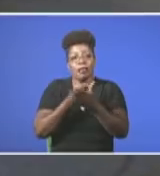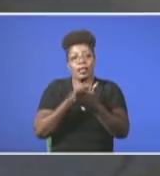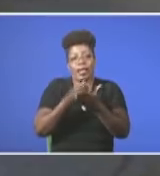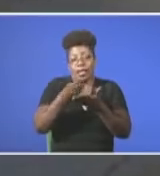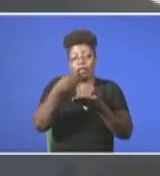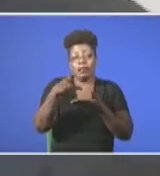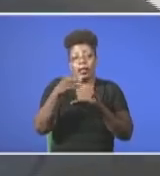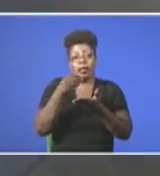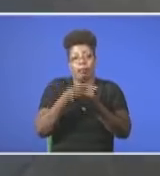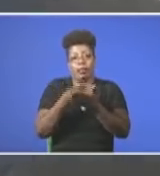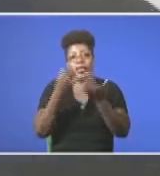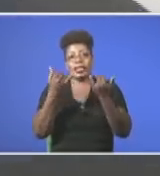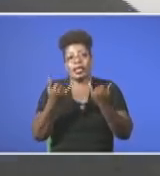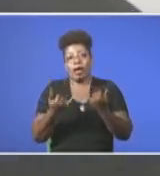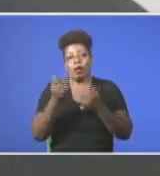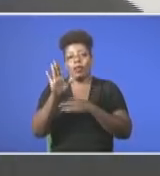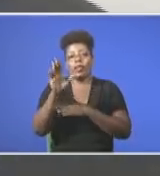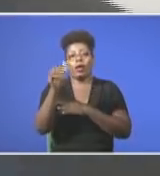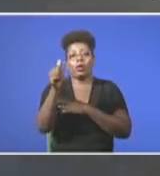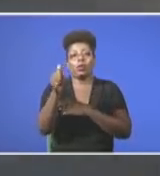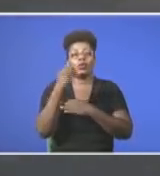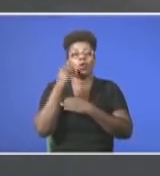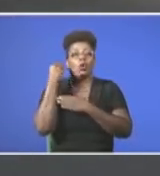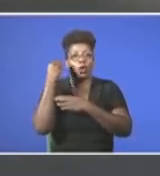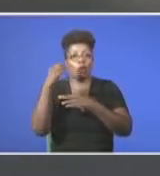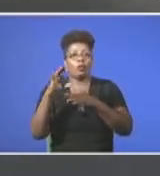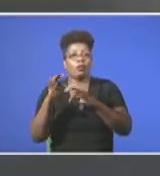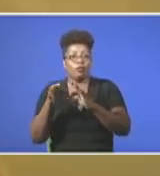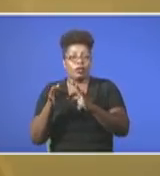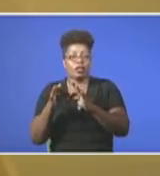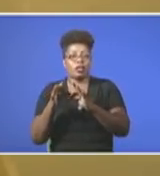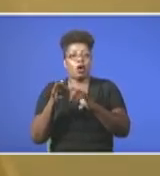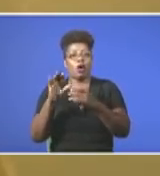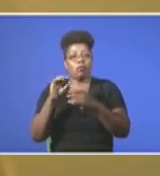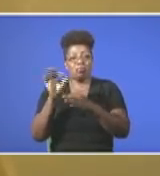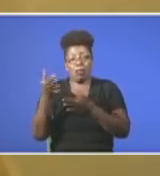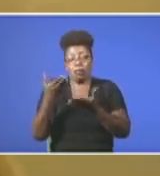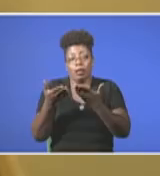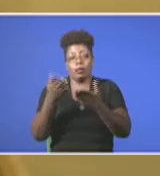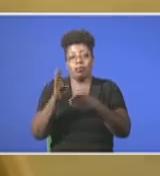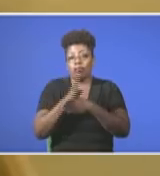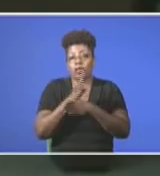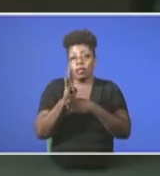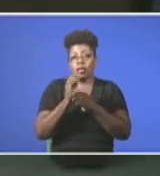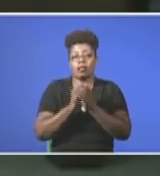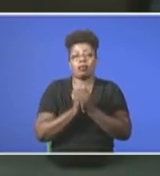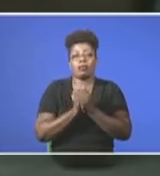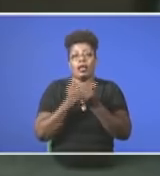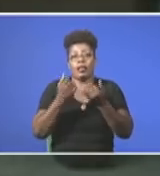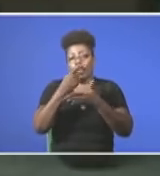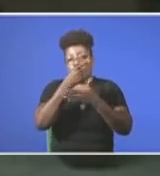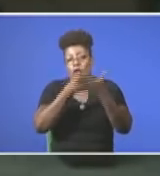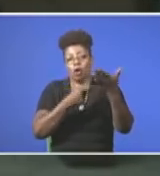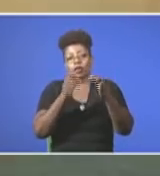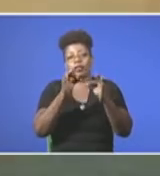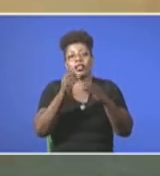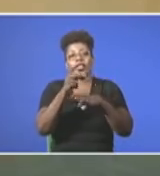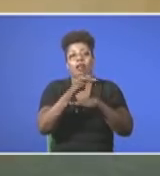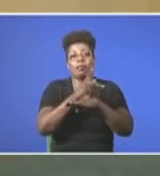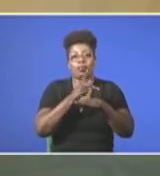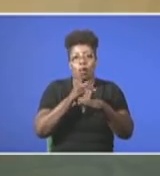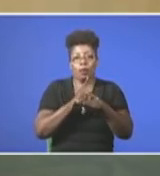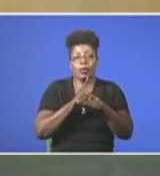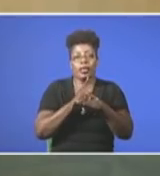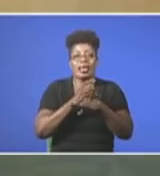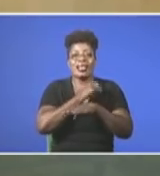spend money now on their own home repairs or fixing up their business. As to the cost of renovating the property, Sands had this